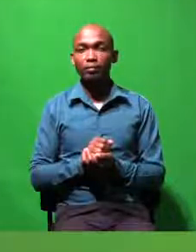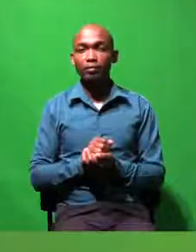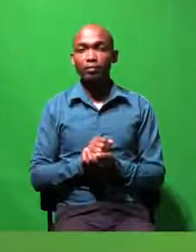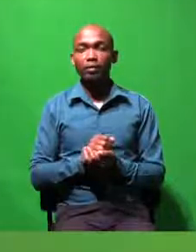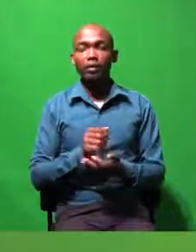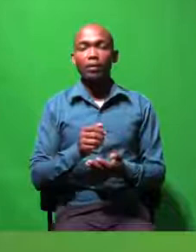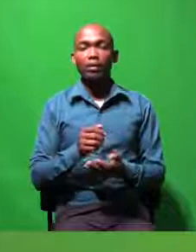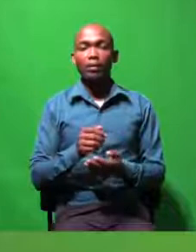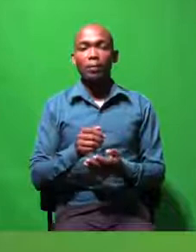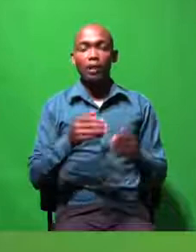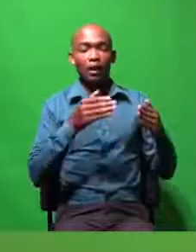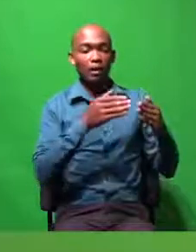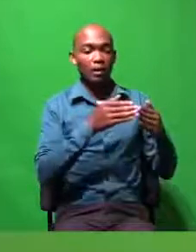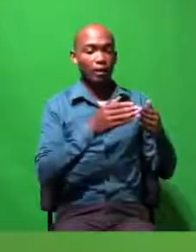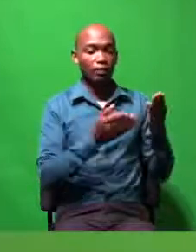amount